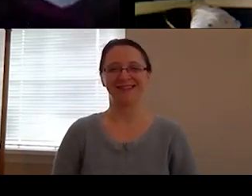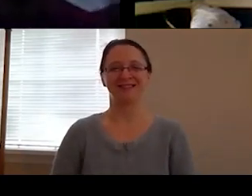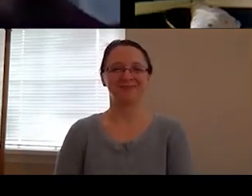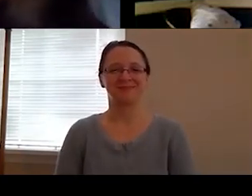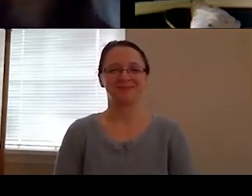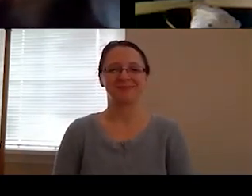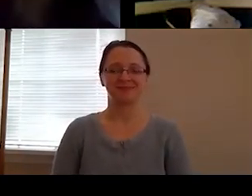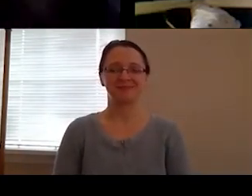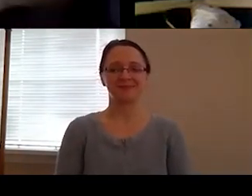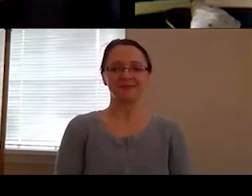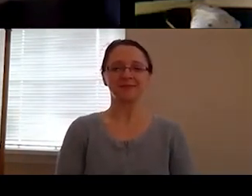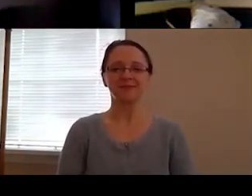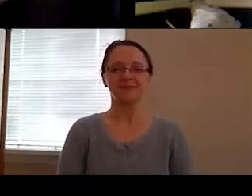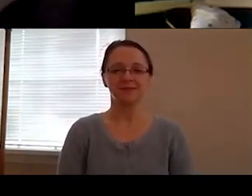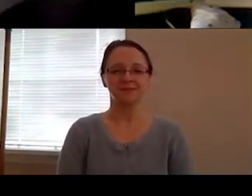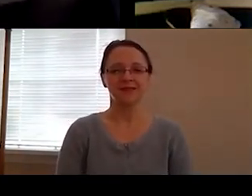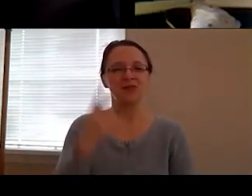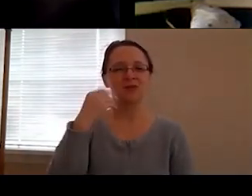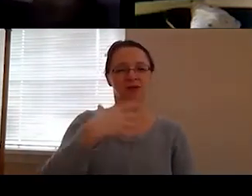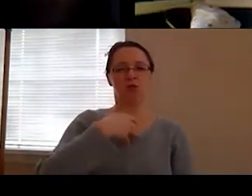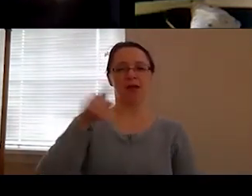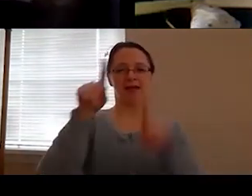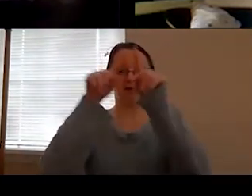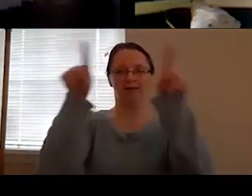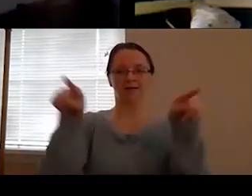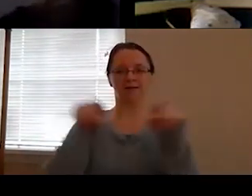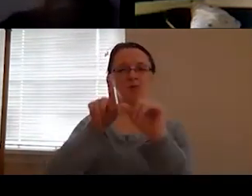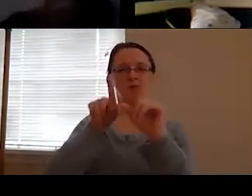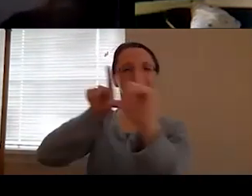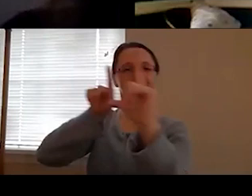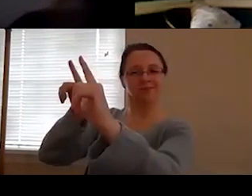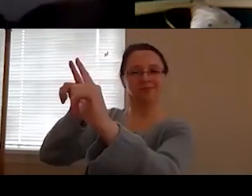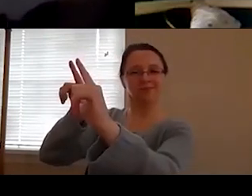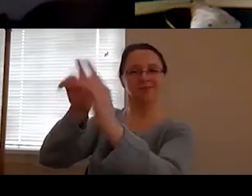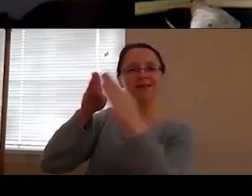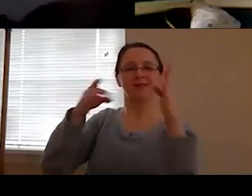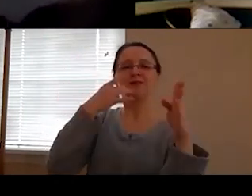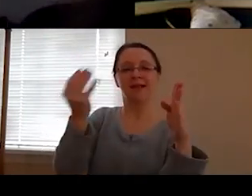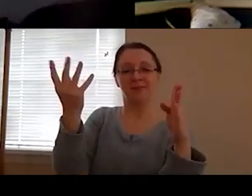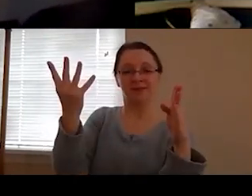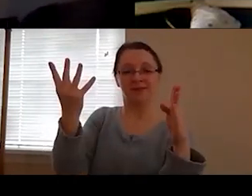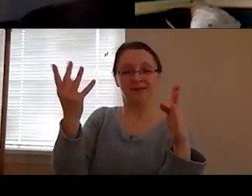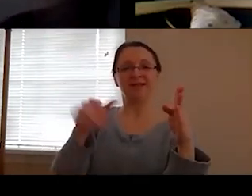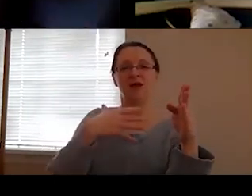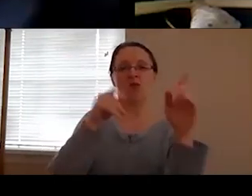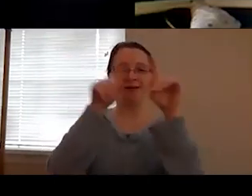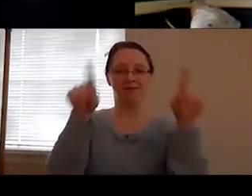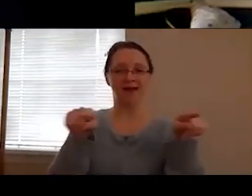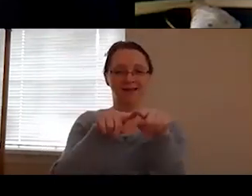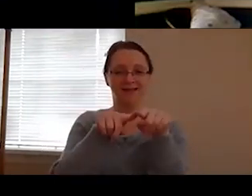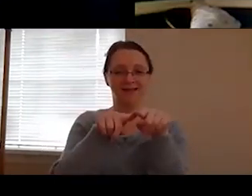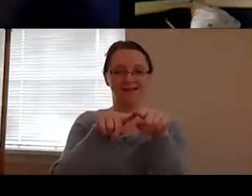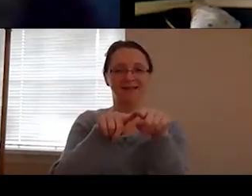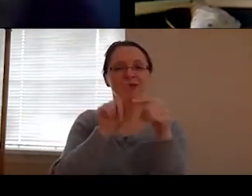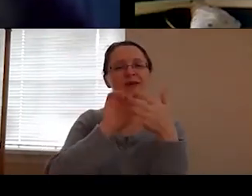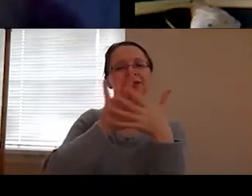that. So do you see it, like that white box next to the lamp? It disappears into the environment. It's very